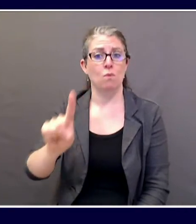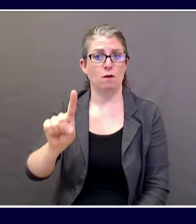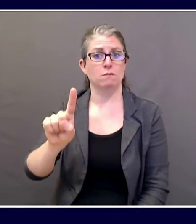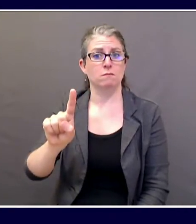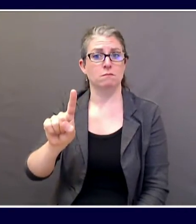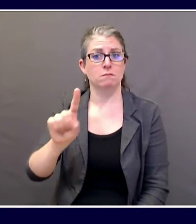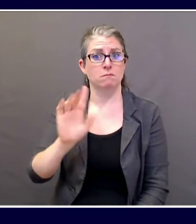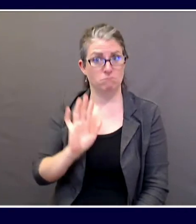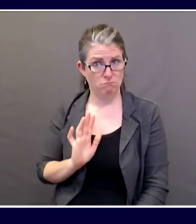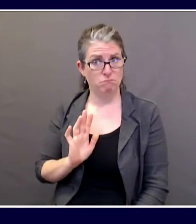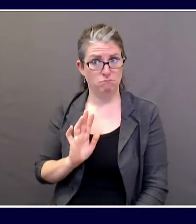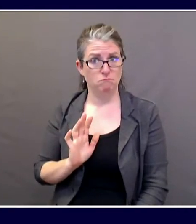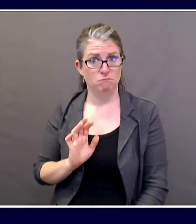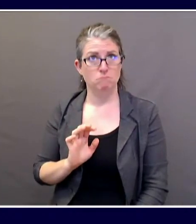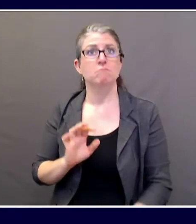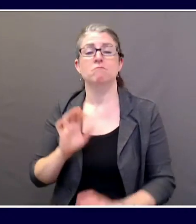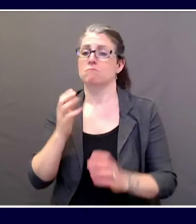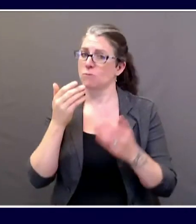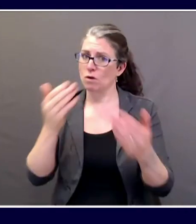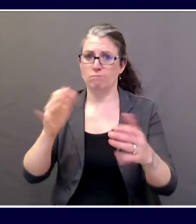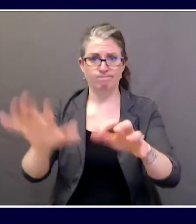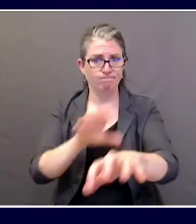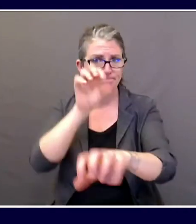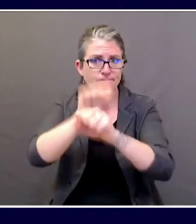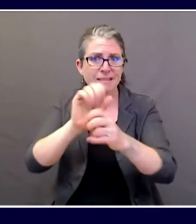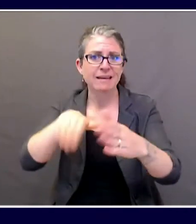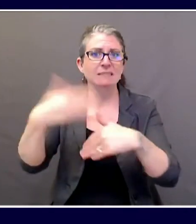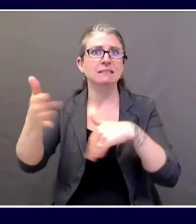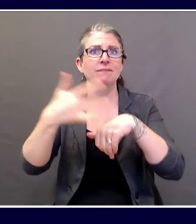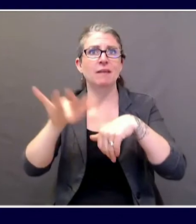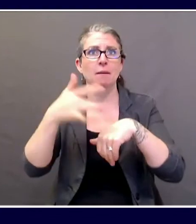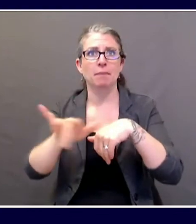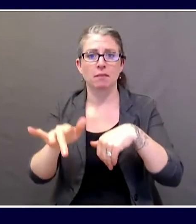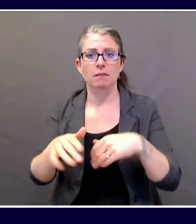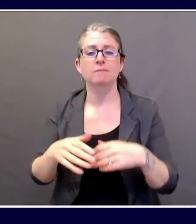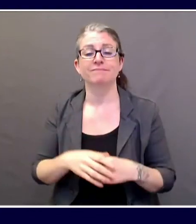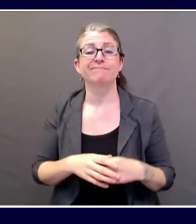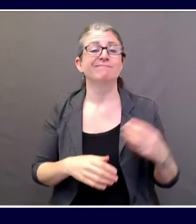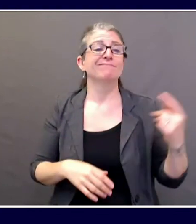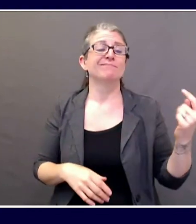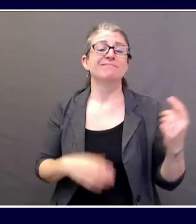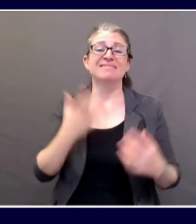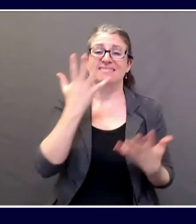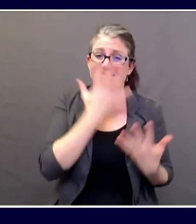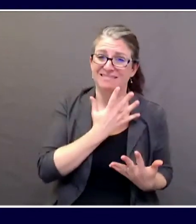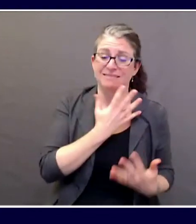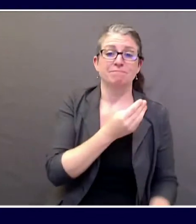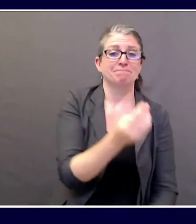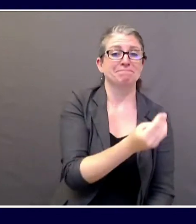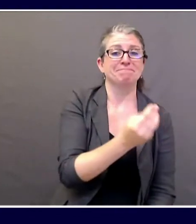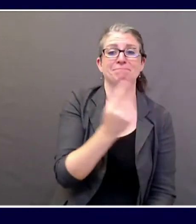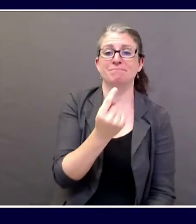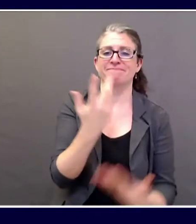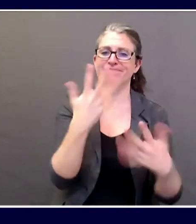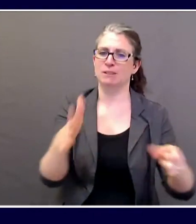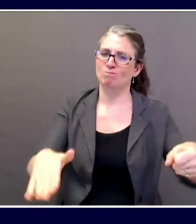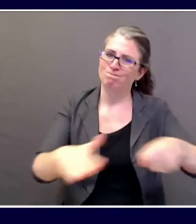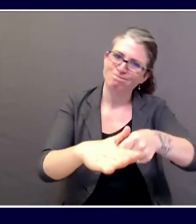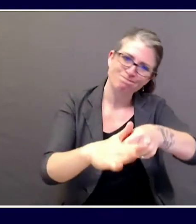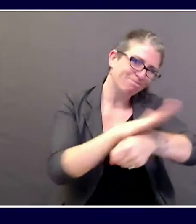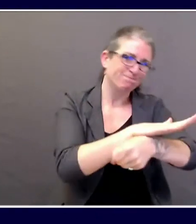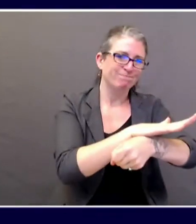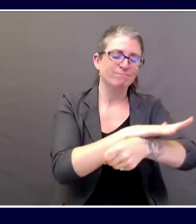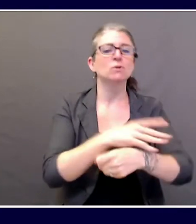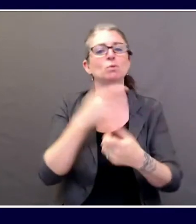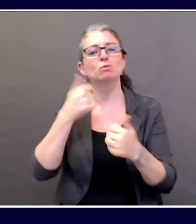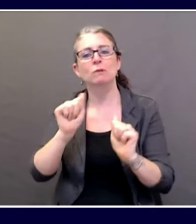888-445-4111. That community vaccination line can not only help you get an appointment for the Oxford Casino, it can also help